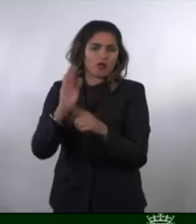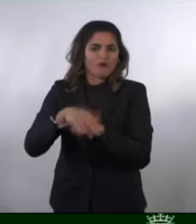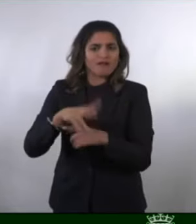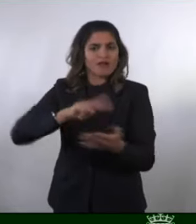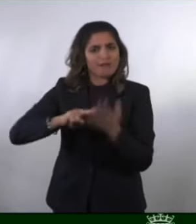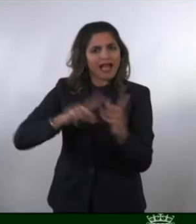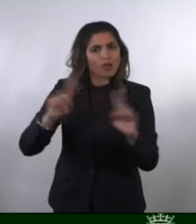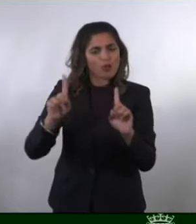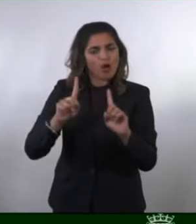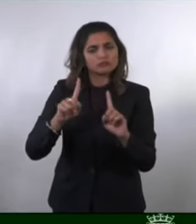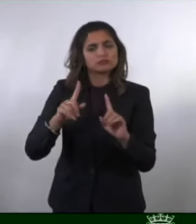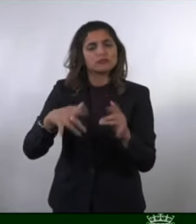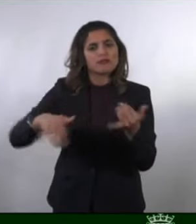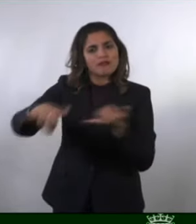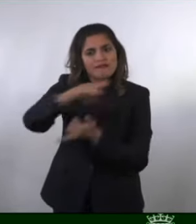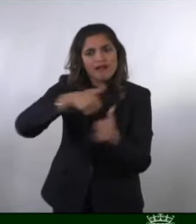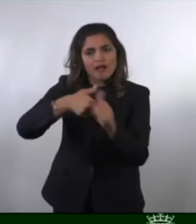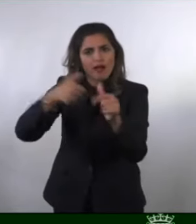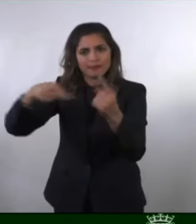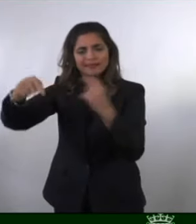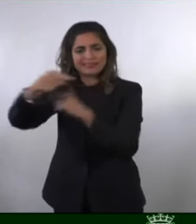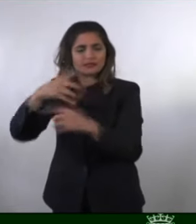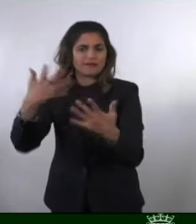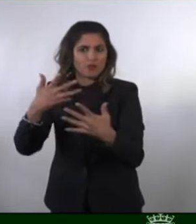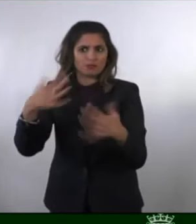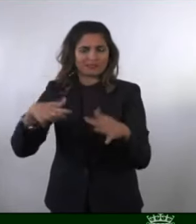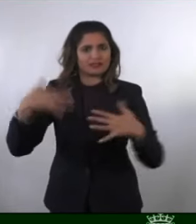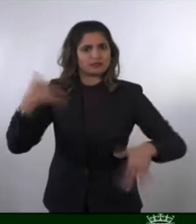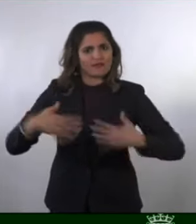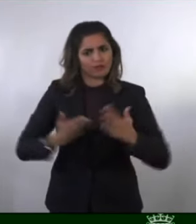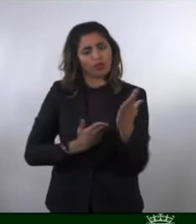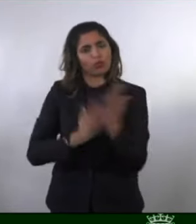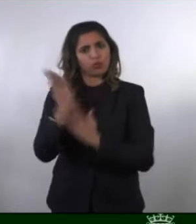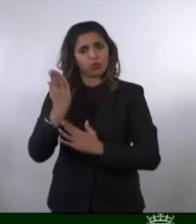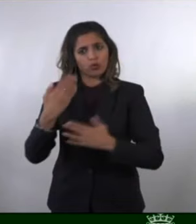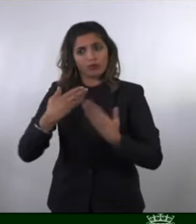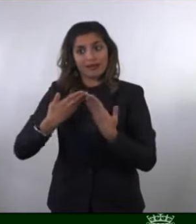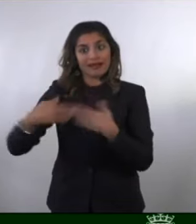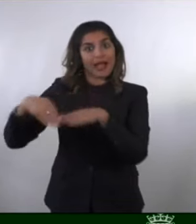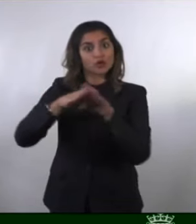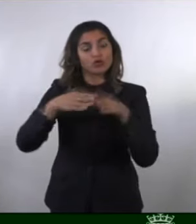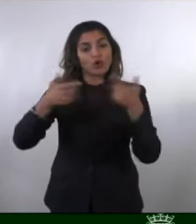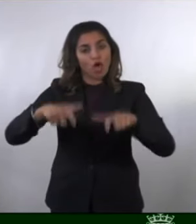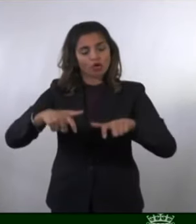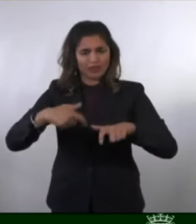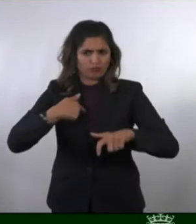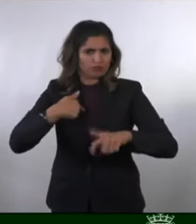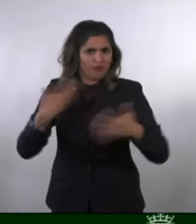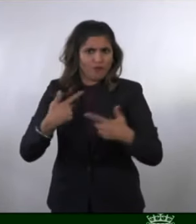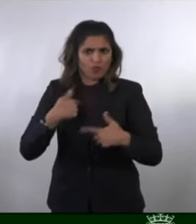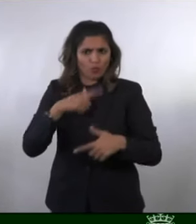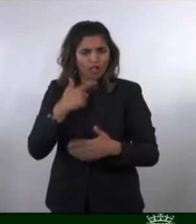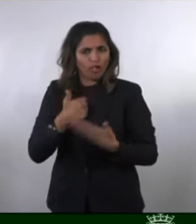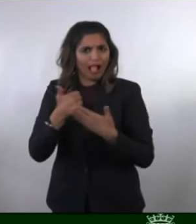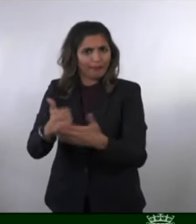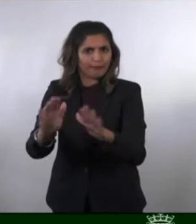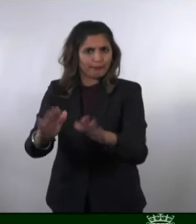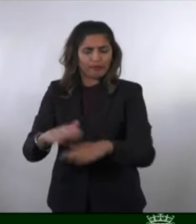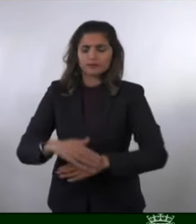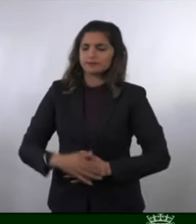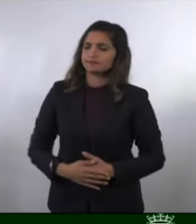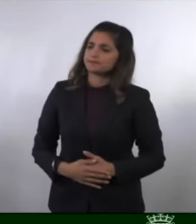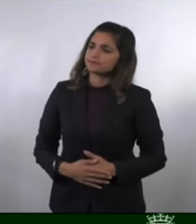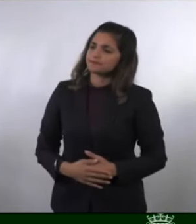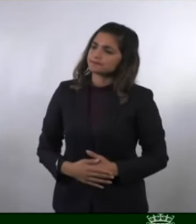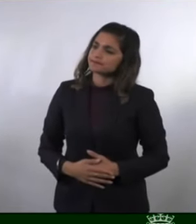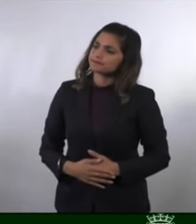support for those who have suffered during lockdown. I'm more than happy to do what I can to help. And now we go to Bill